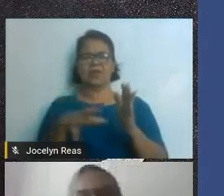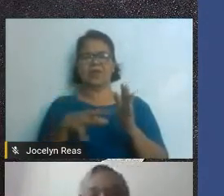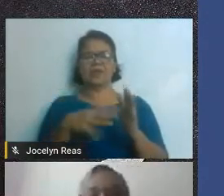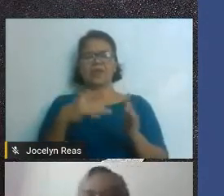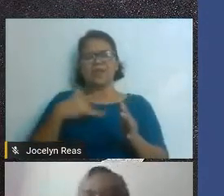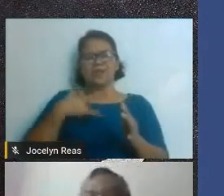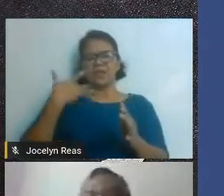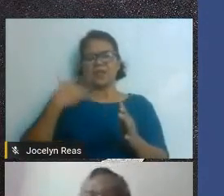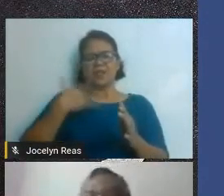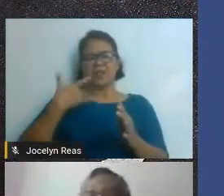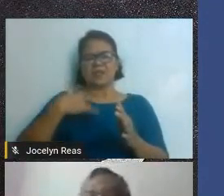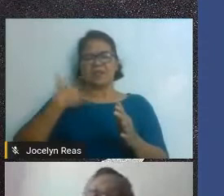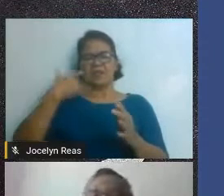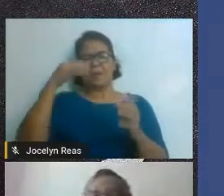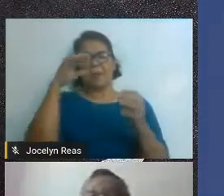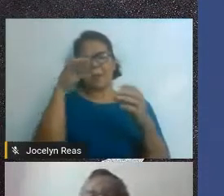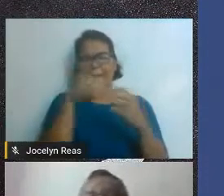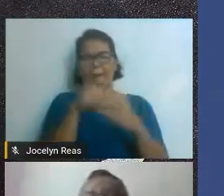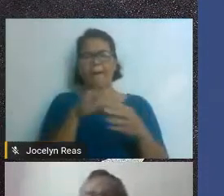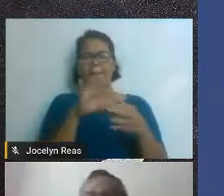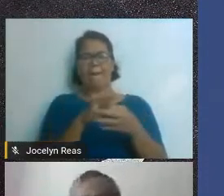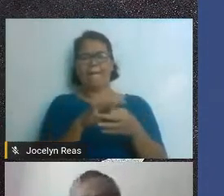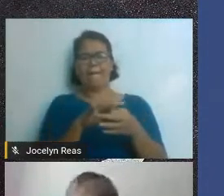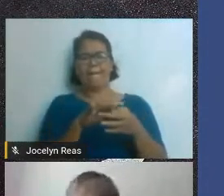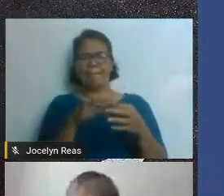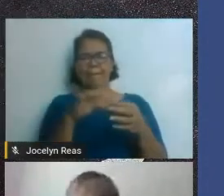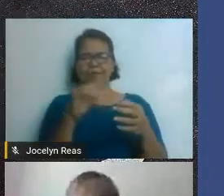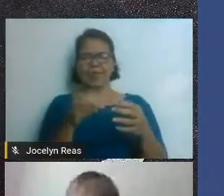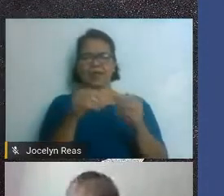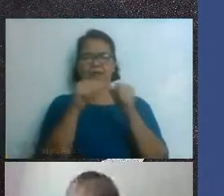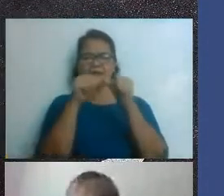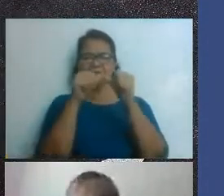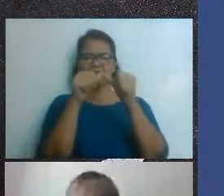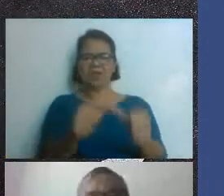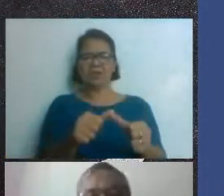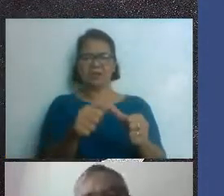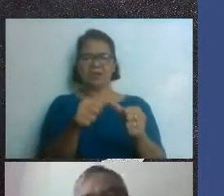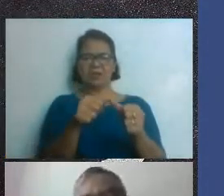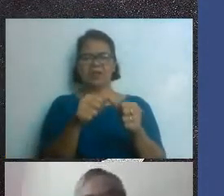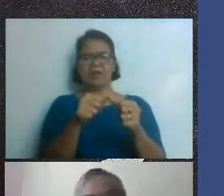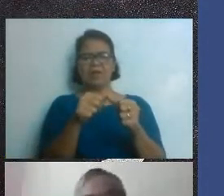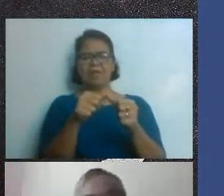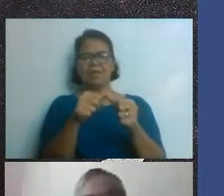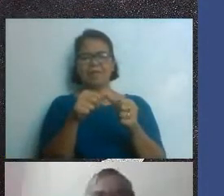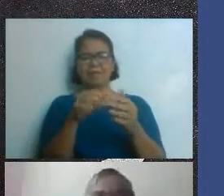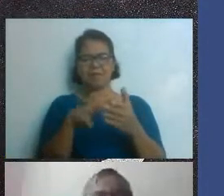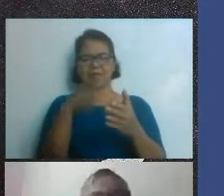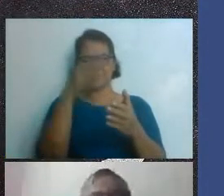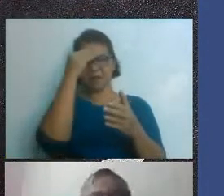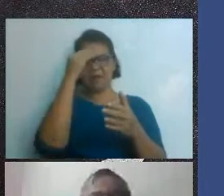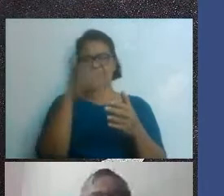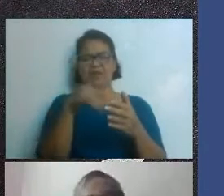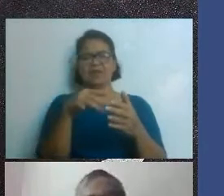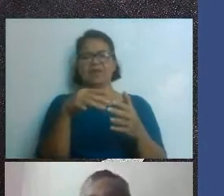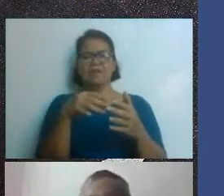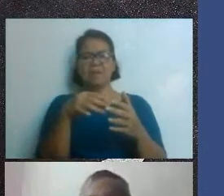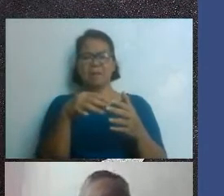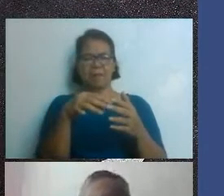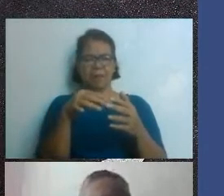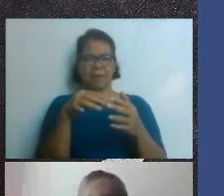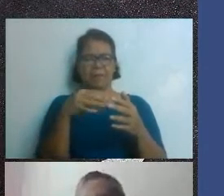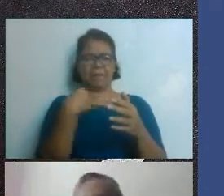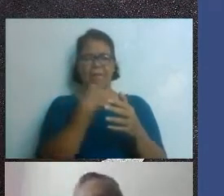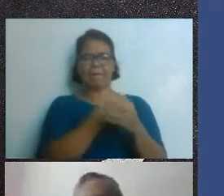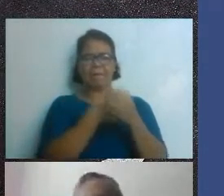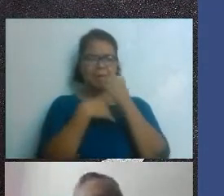and concerns and endeavor to address them as best as we can. It's always an issue, even in our old ways